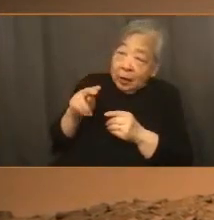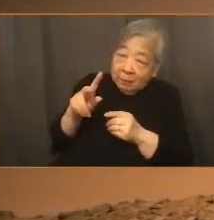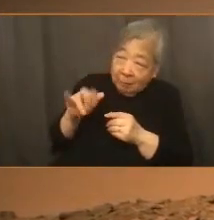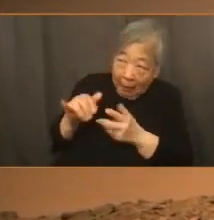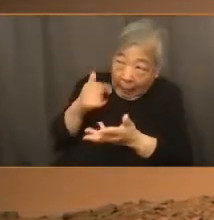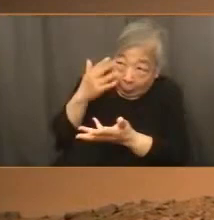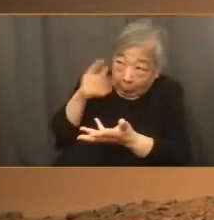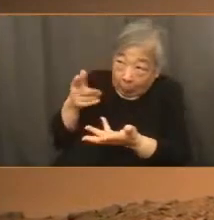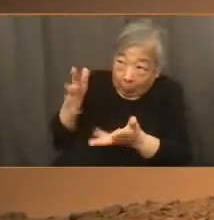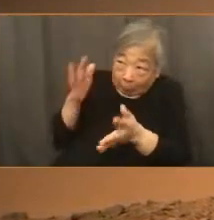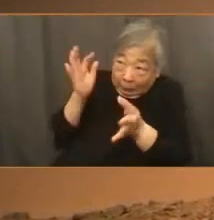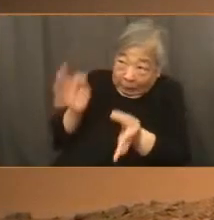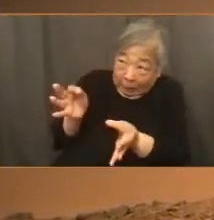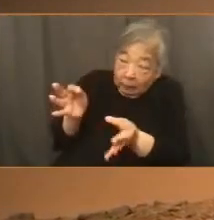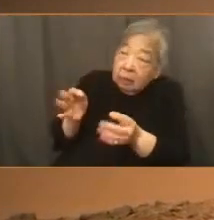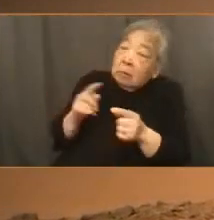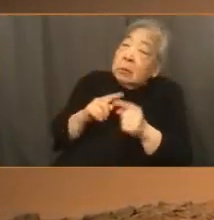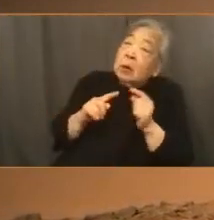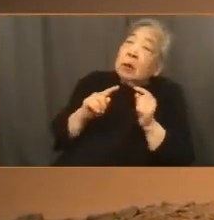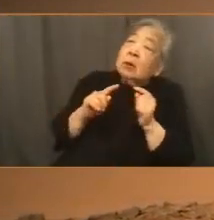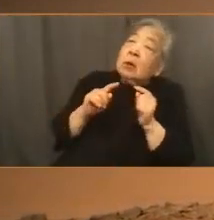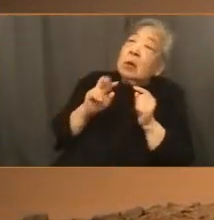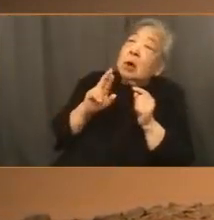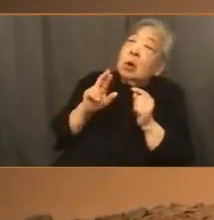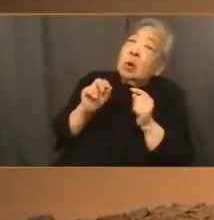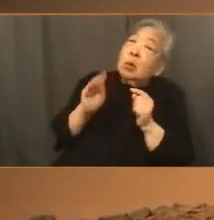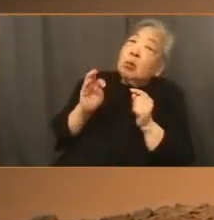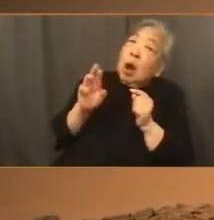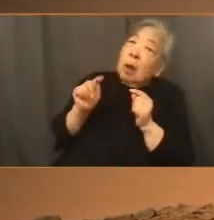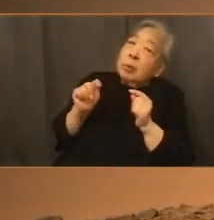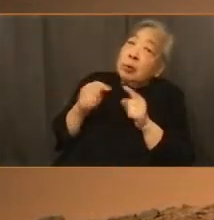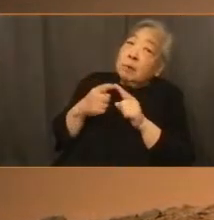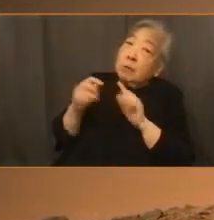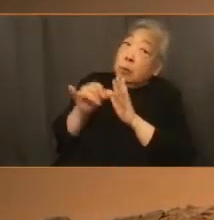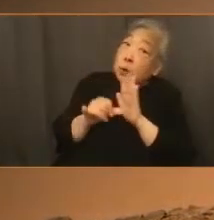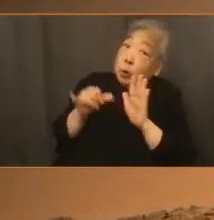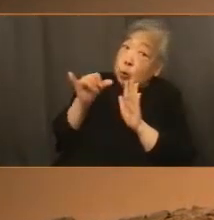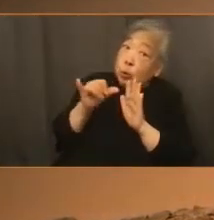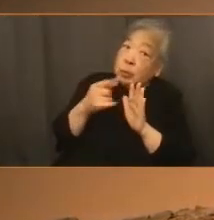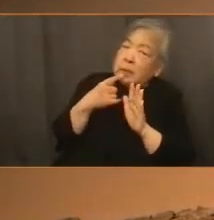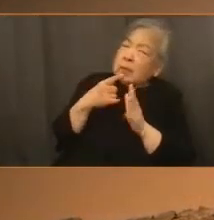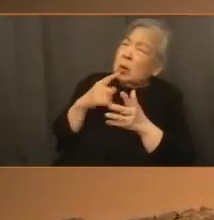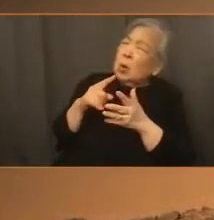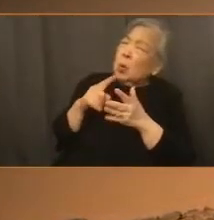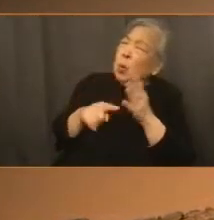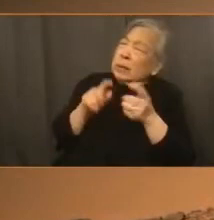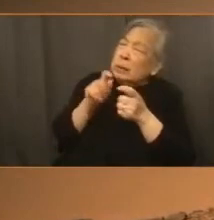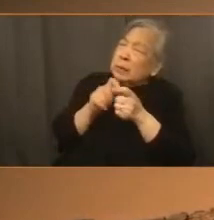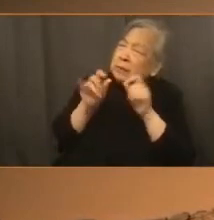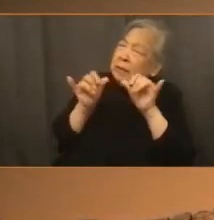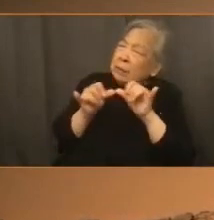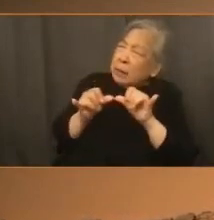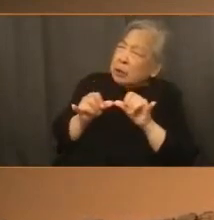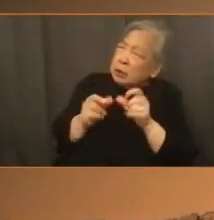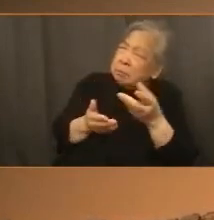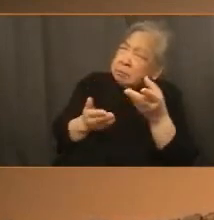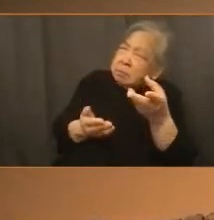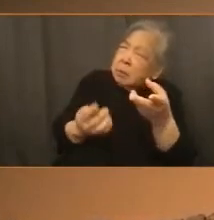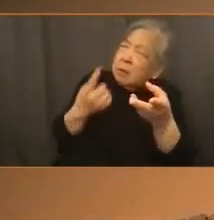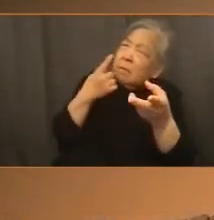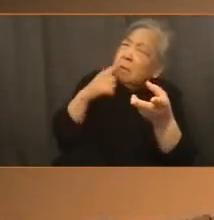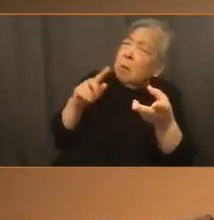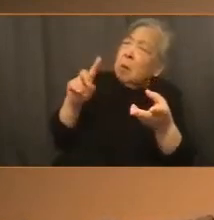but Robert Hilgrub on YouTube asks, what are the specific dimensions being proposed for the Dragonfly mission?